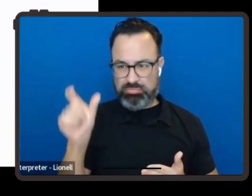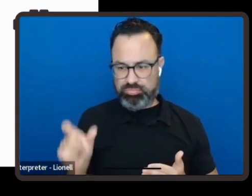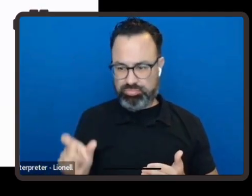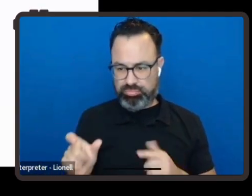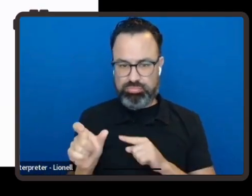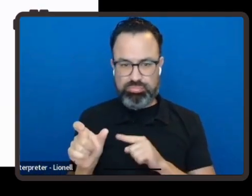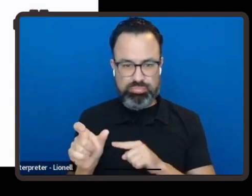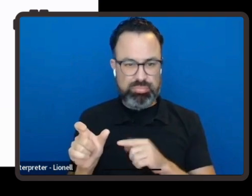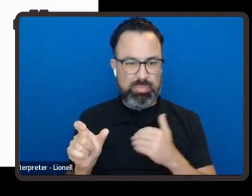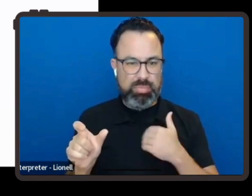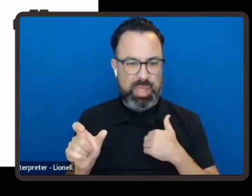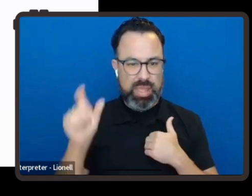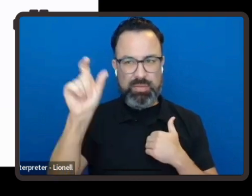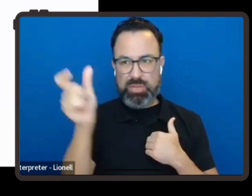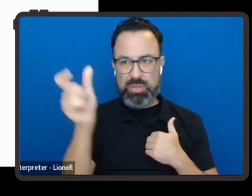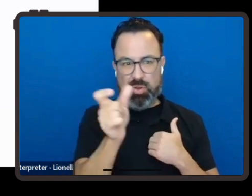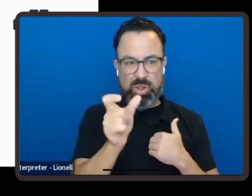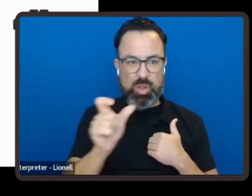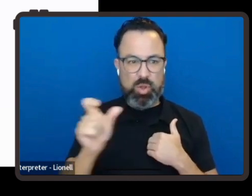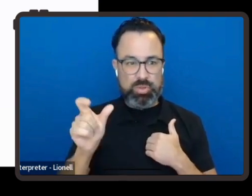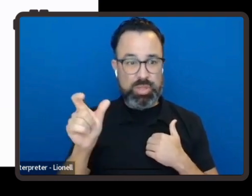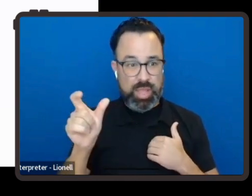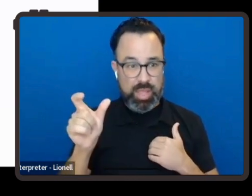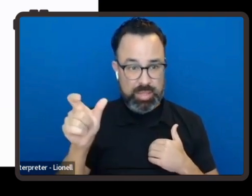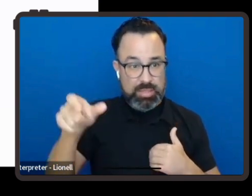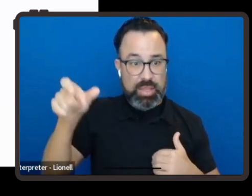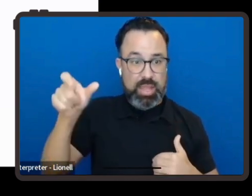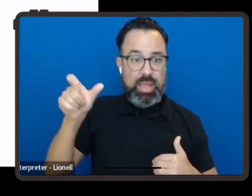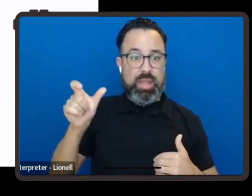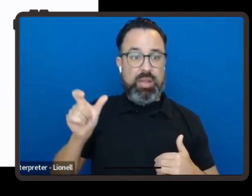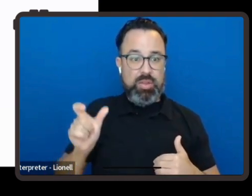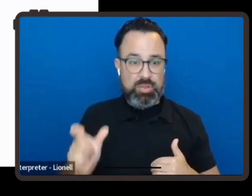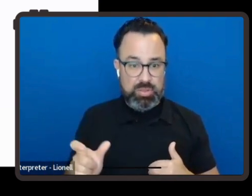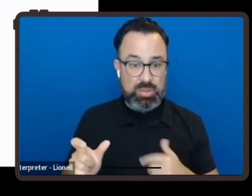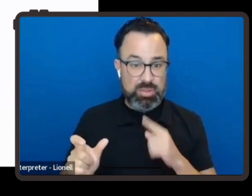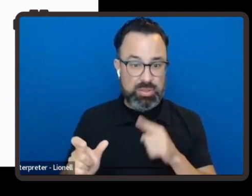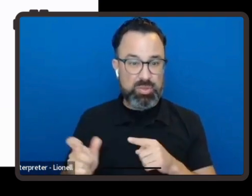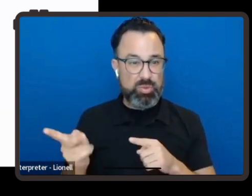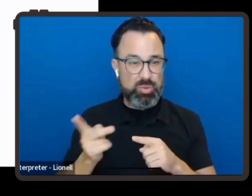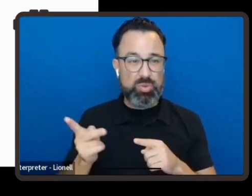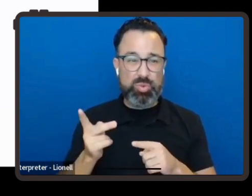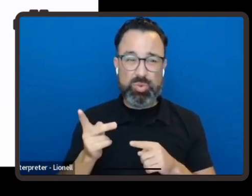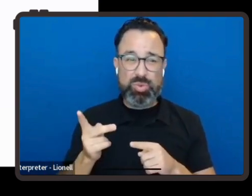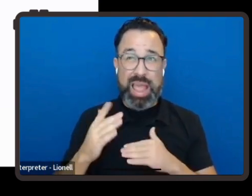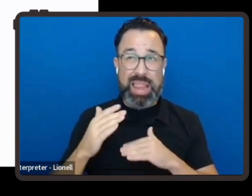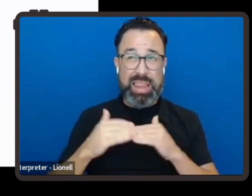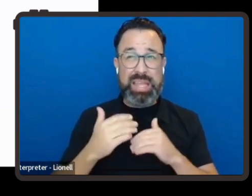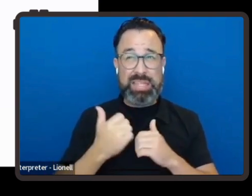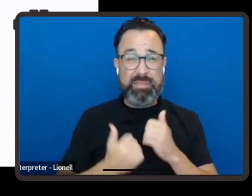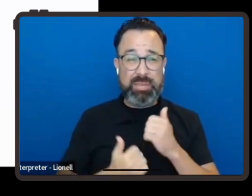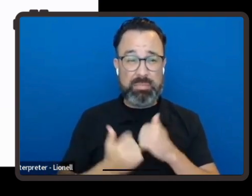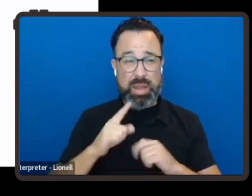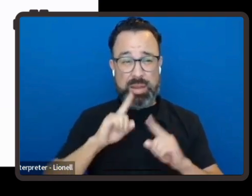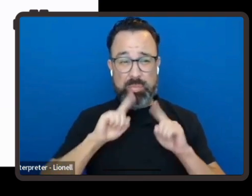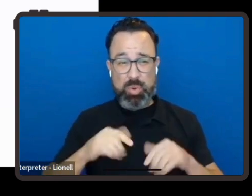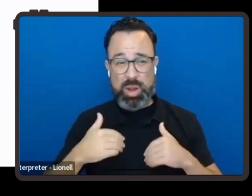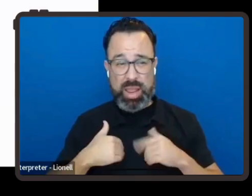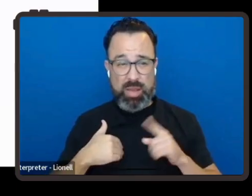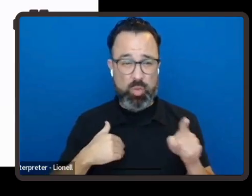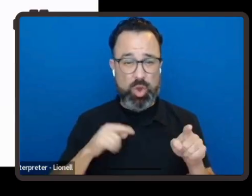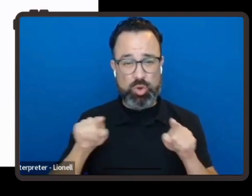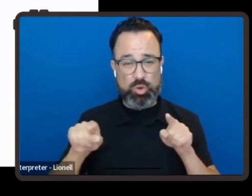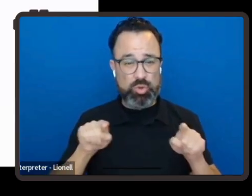everybody reported to have at least one of those two issues. They may not